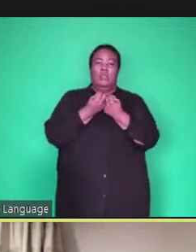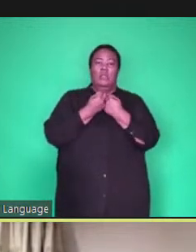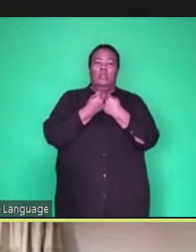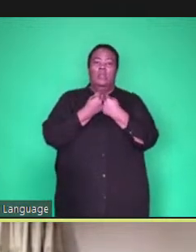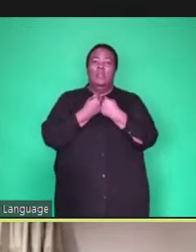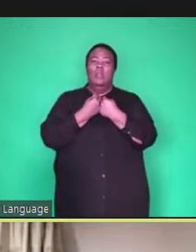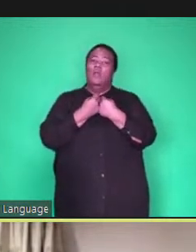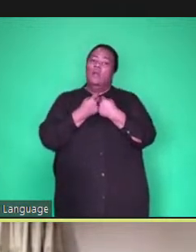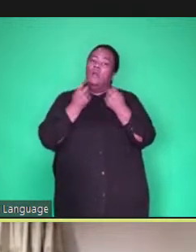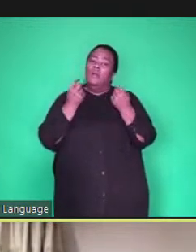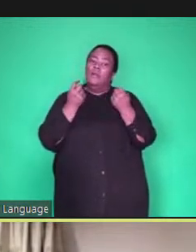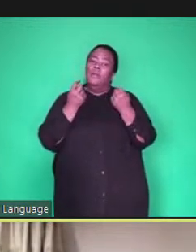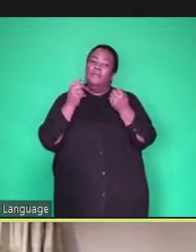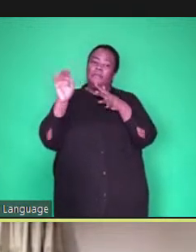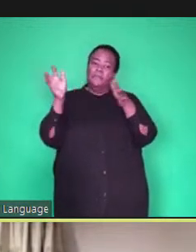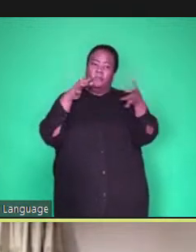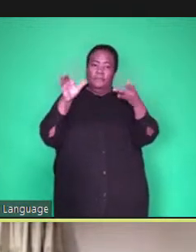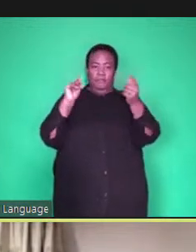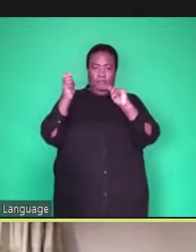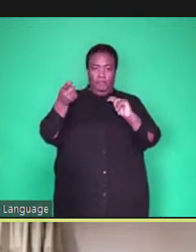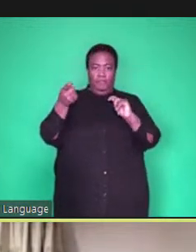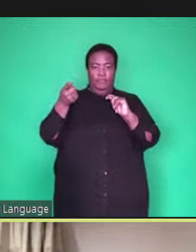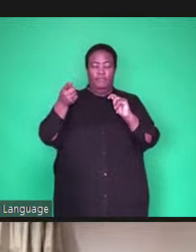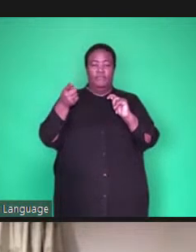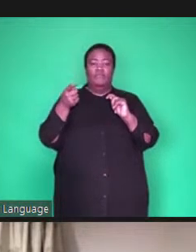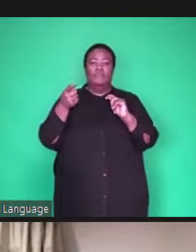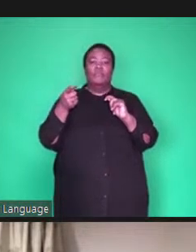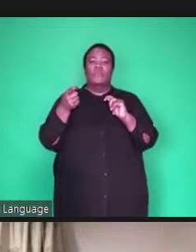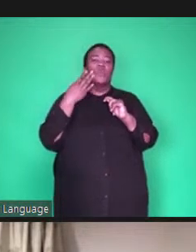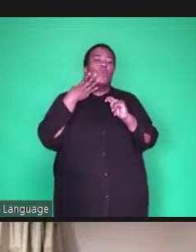Strategy in 2020. So this was a big